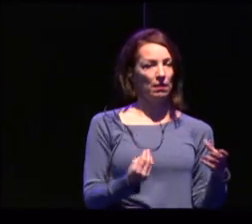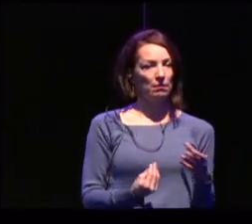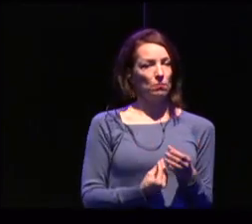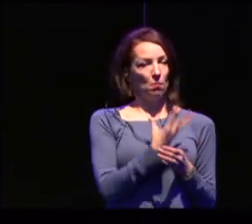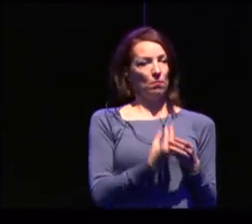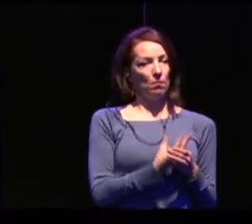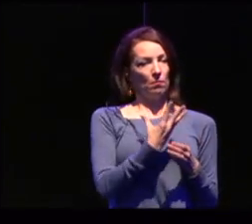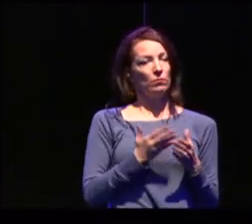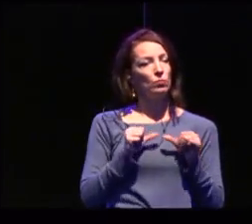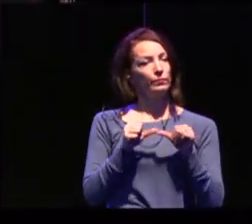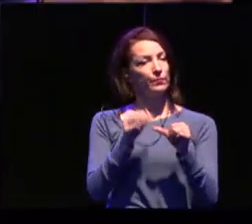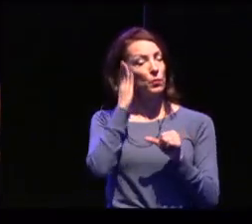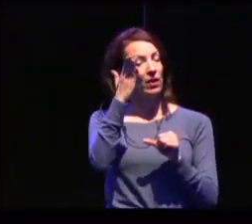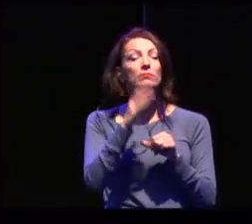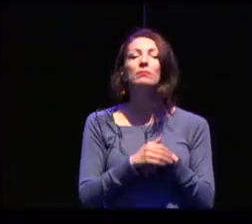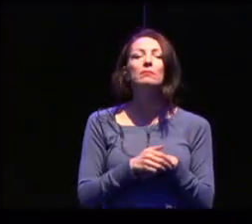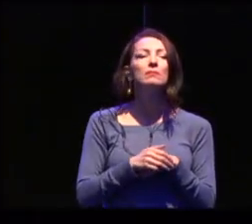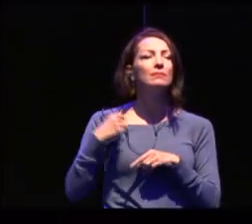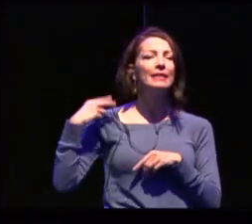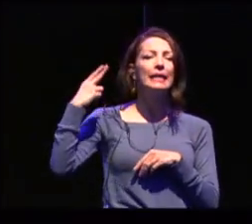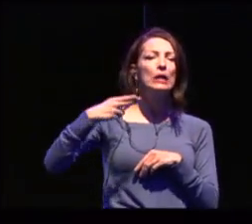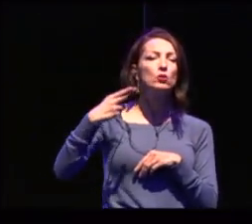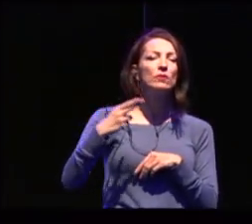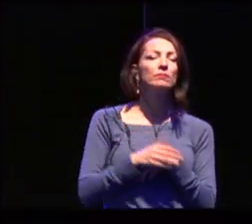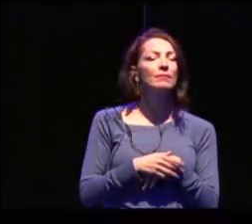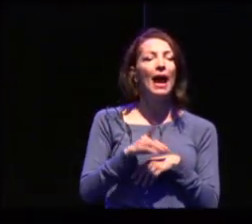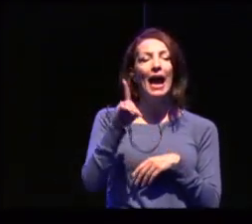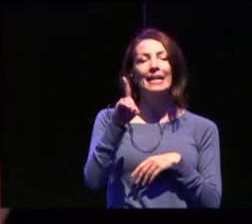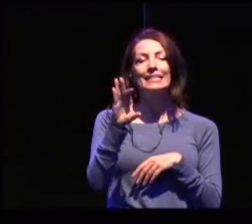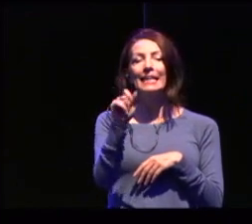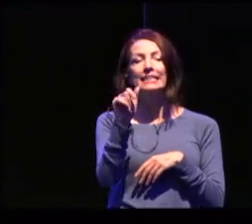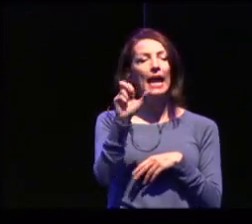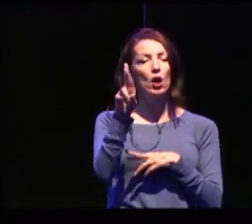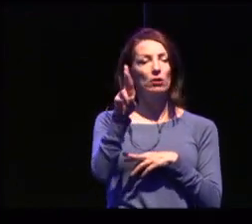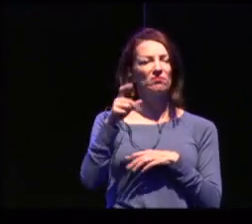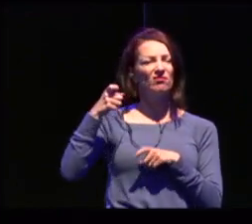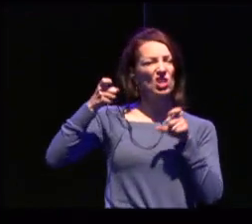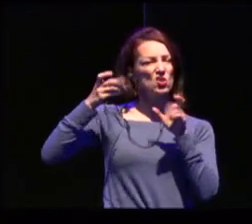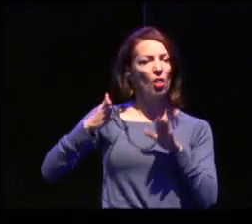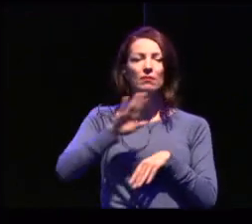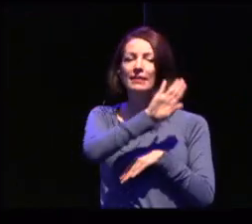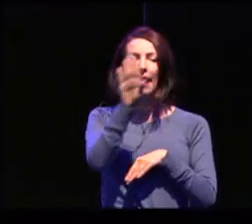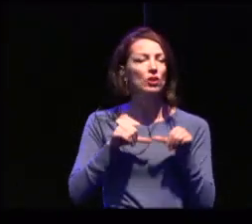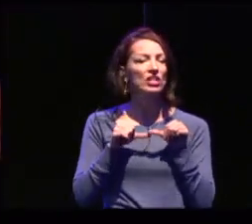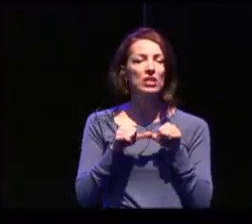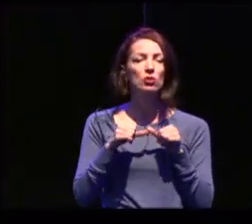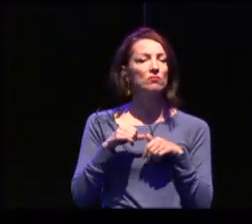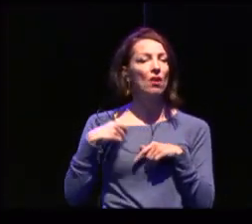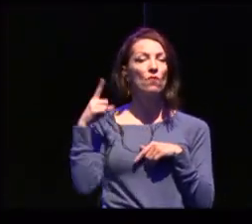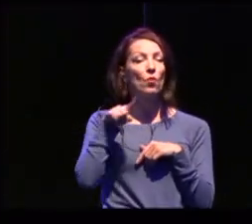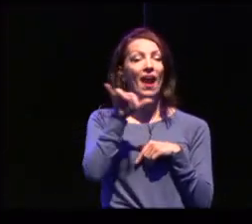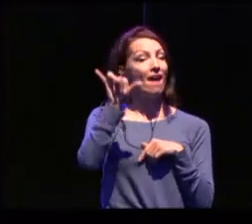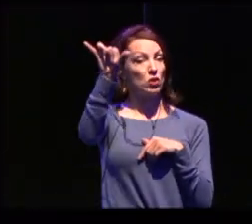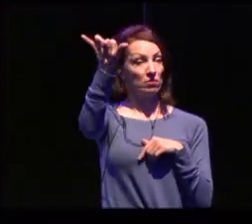Throughout history, no dictator has lasted forever. No nefarious movement has ever lasted. Nothing that's outside